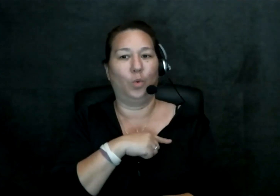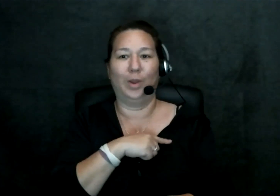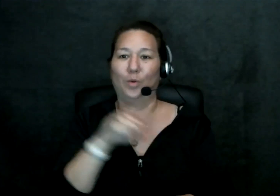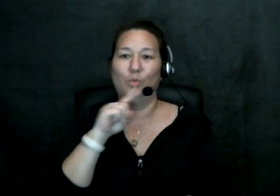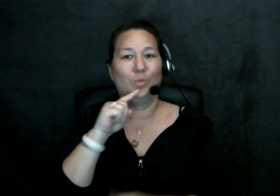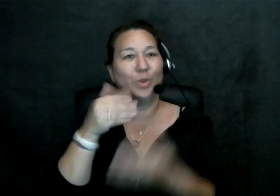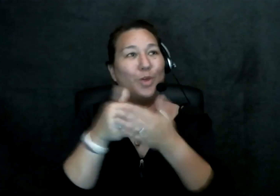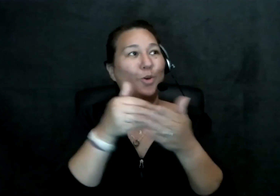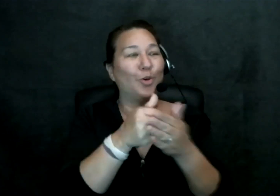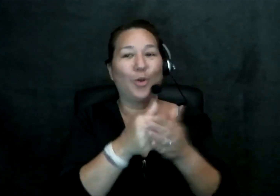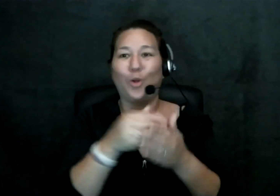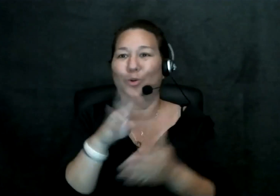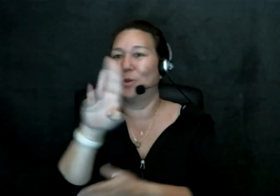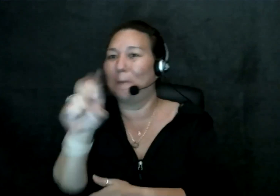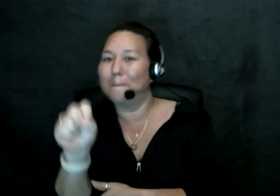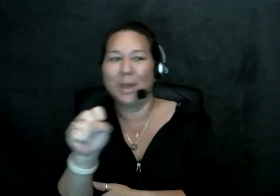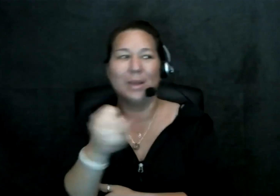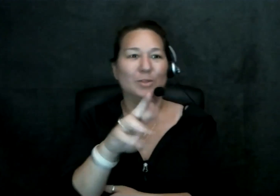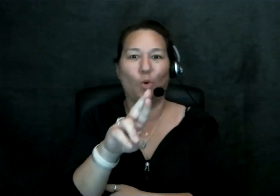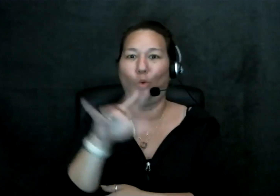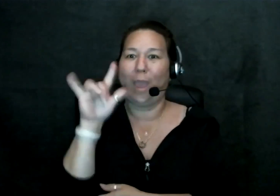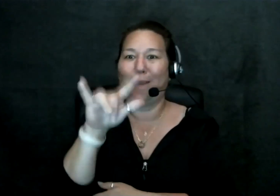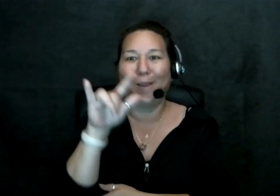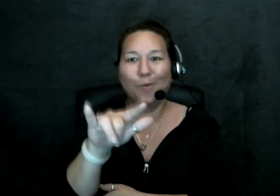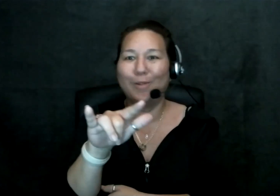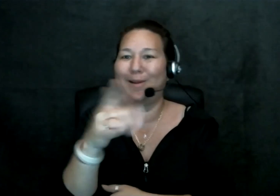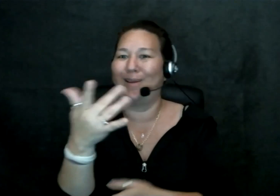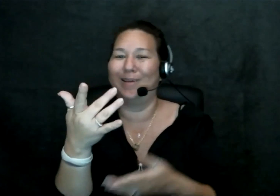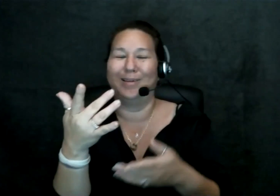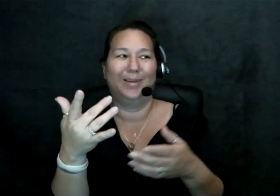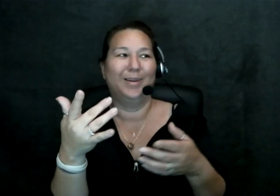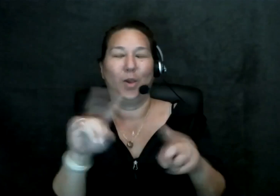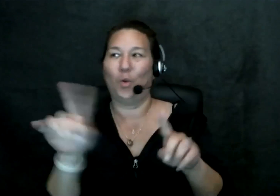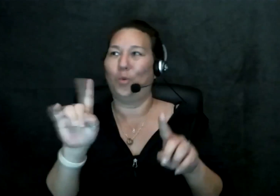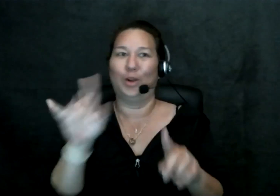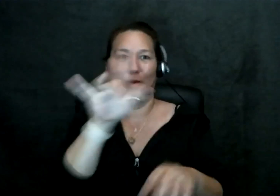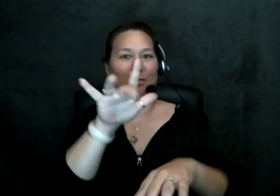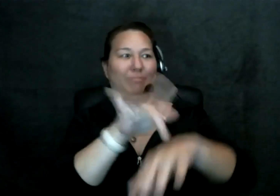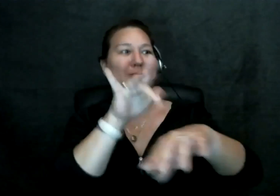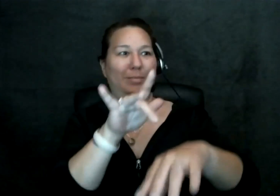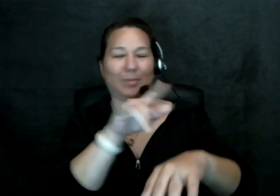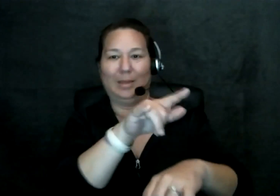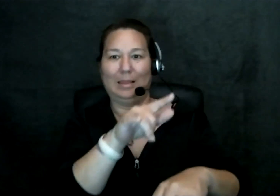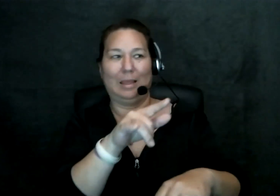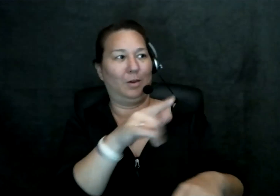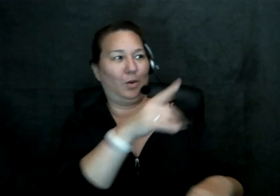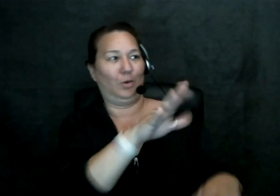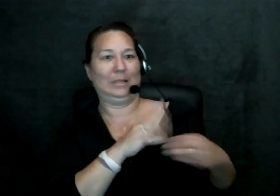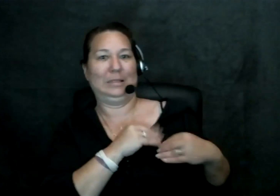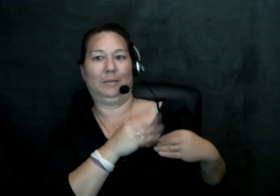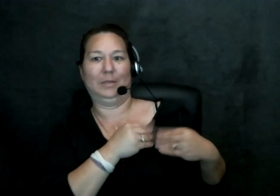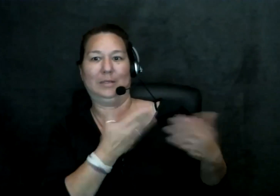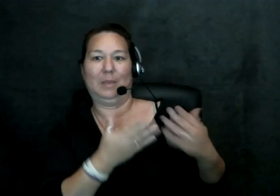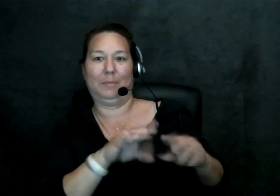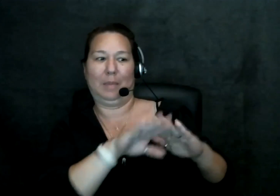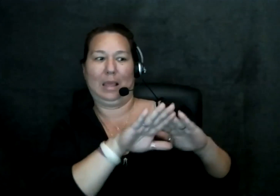from settings where vaccine acceptance may be less than here in the Bay Area,